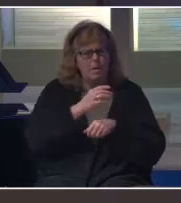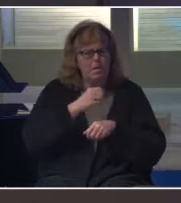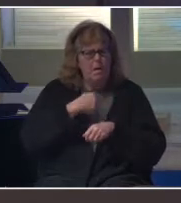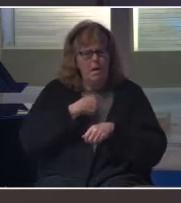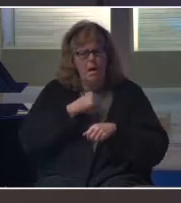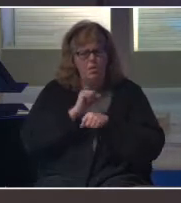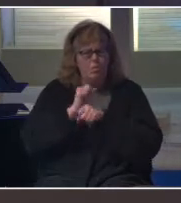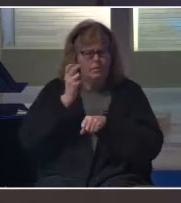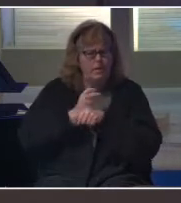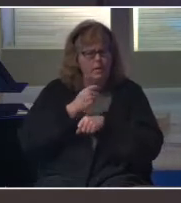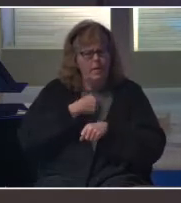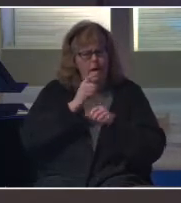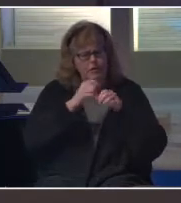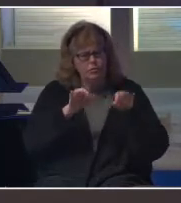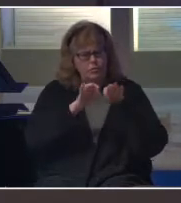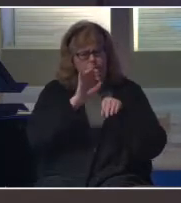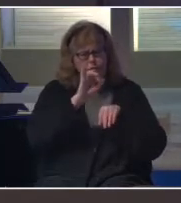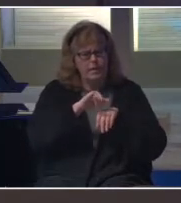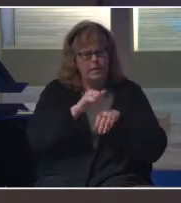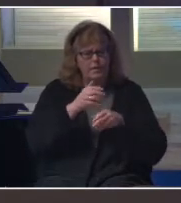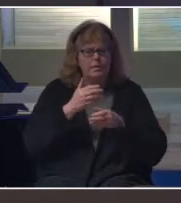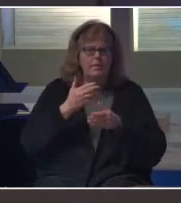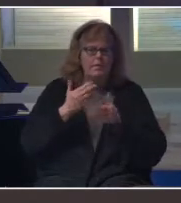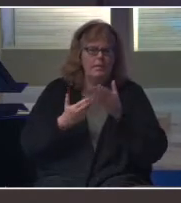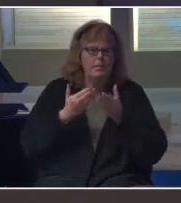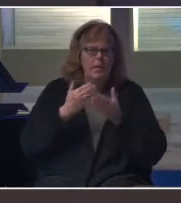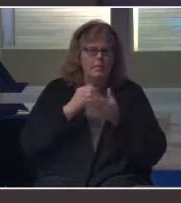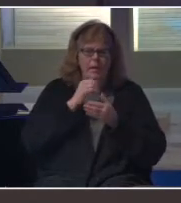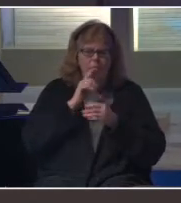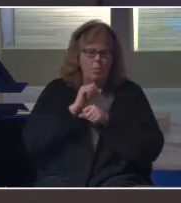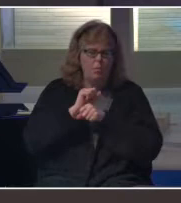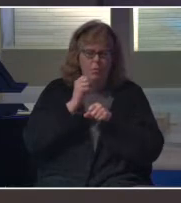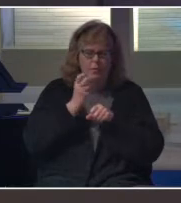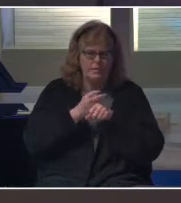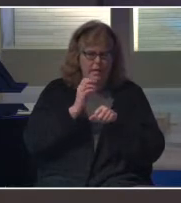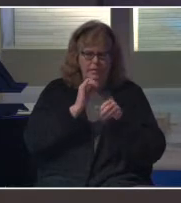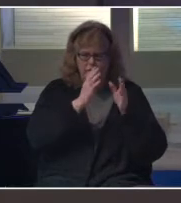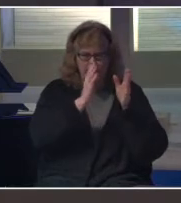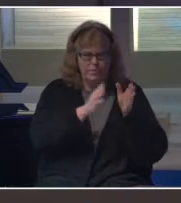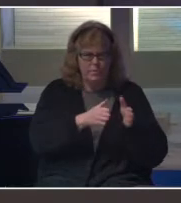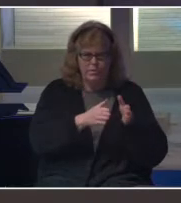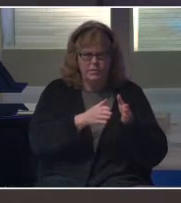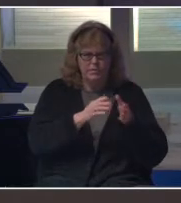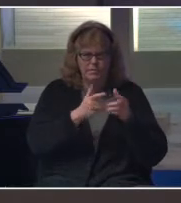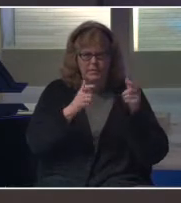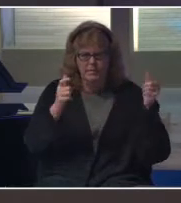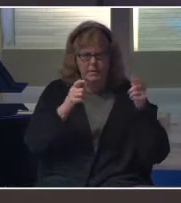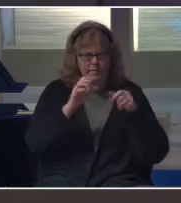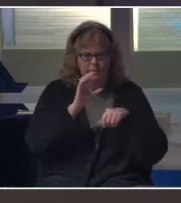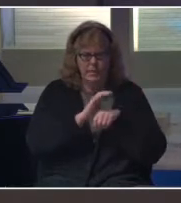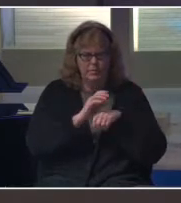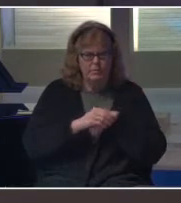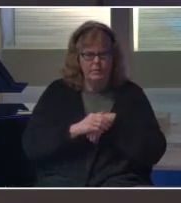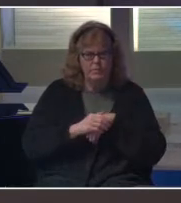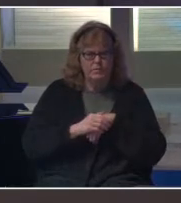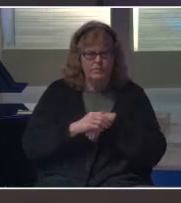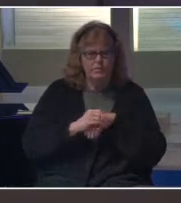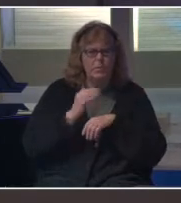harder or I deserve it. In fact, probably I don't work as hard as that person who's got that big congregation. Why